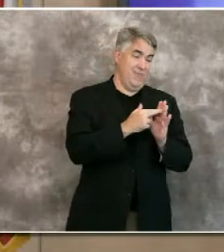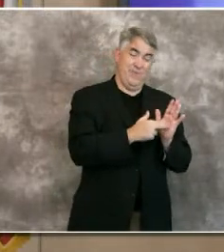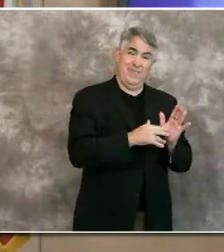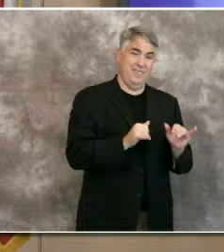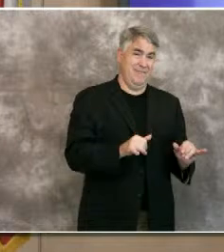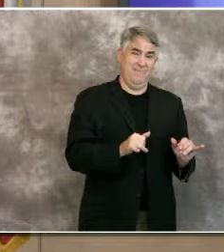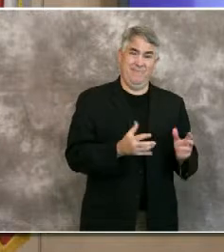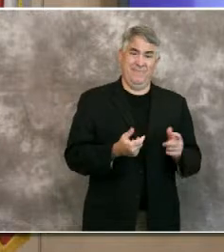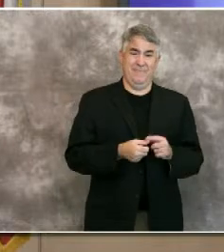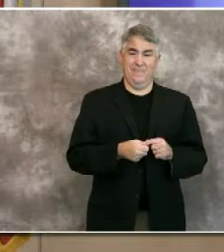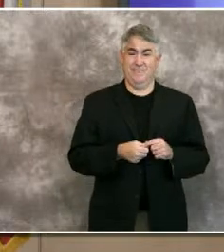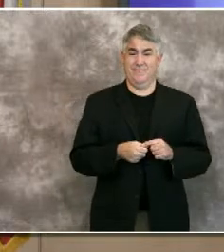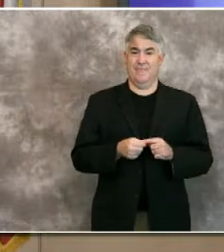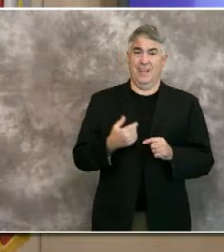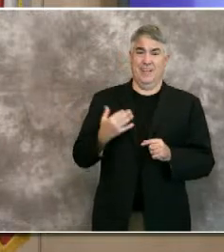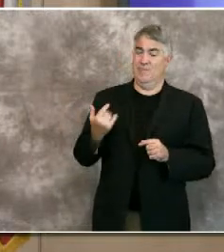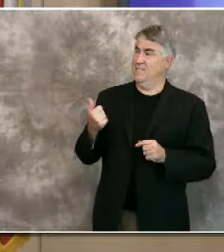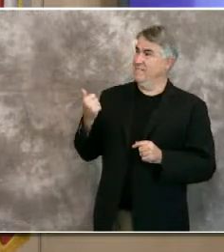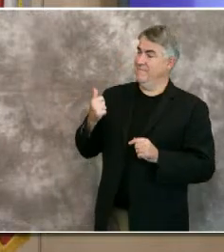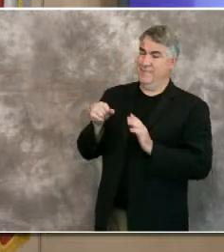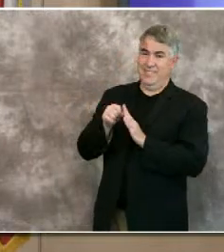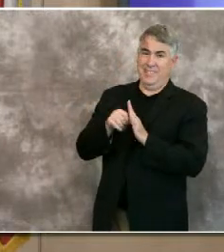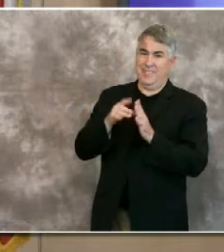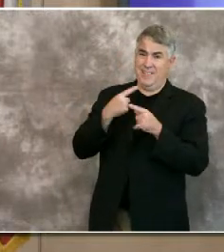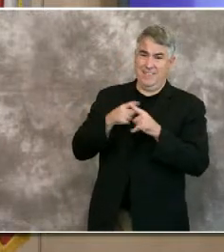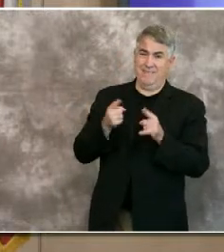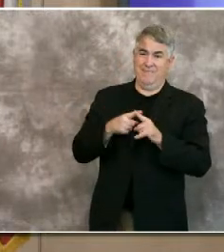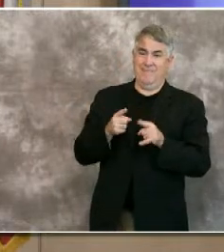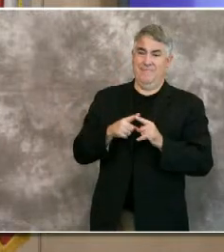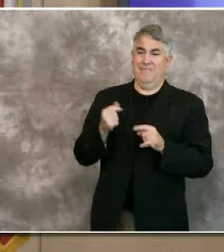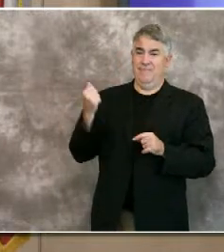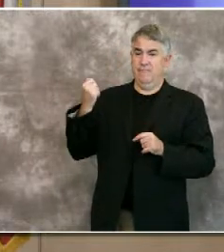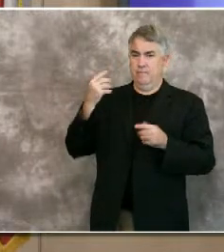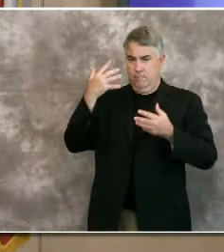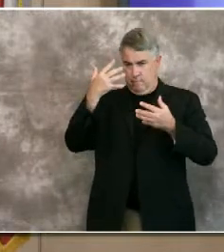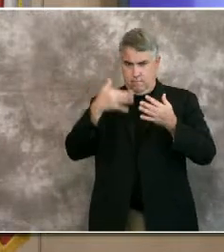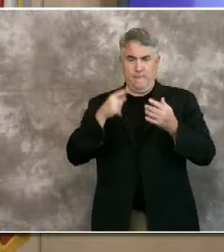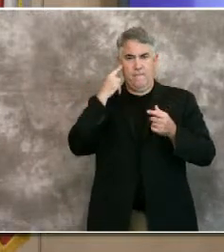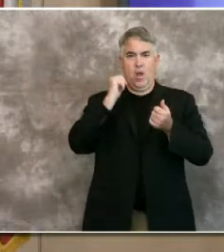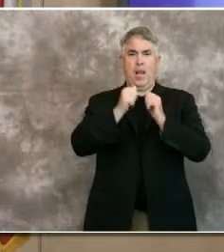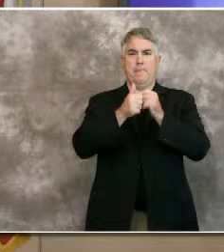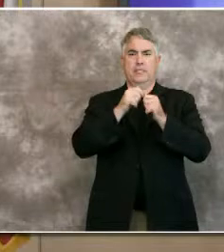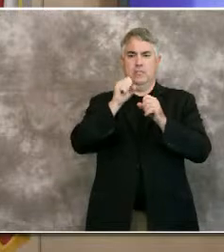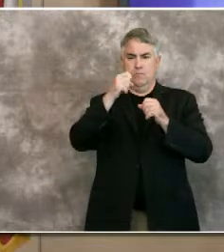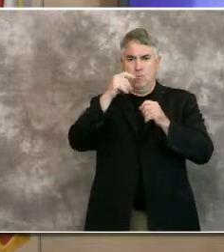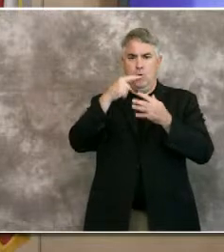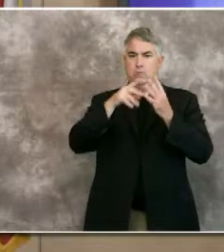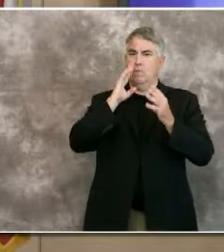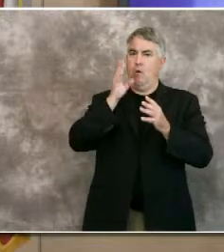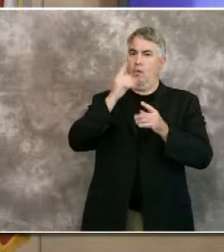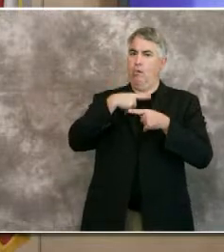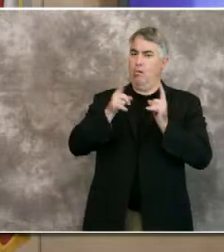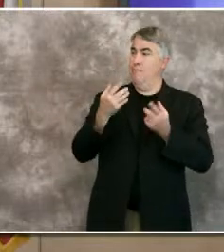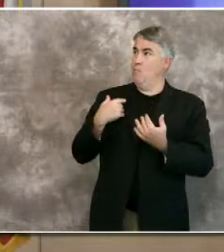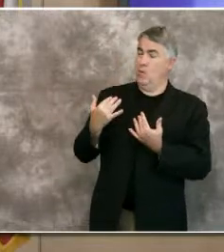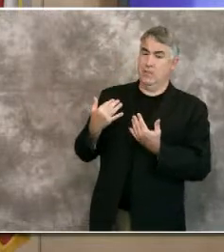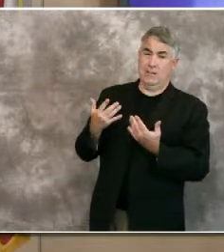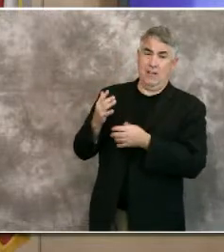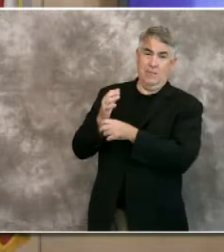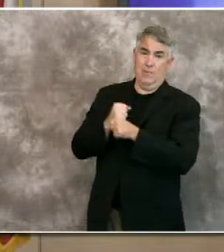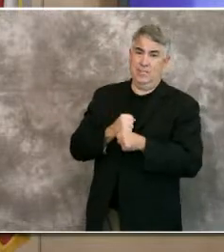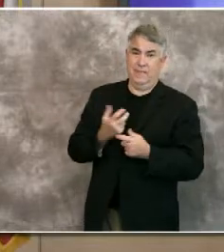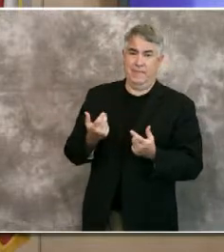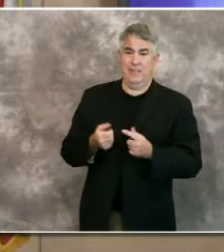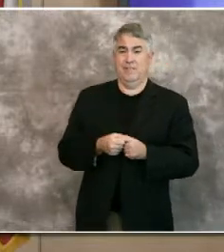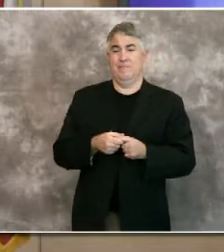guidance about actual organized competitive type activities. So we're doing the best we can to open up some opportunities for our kids to get out